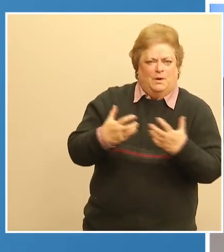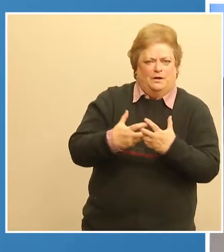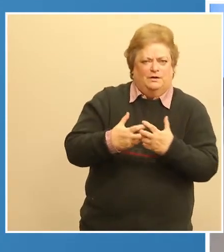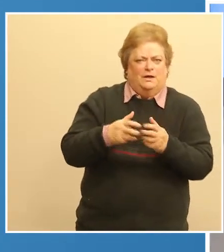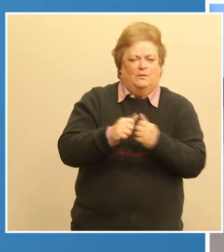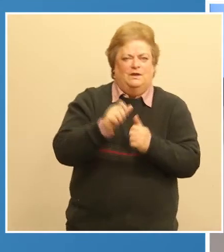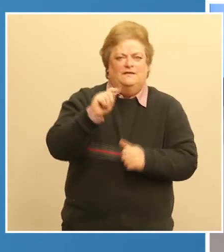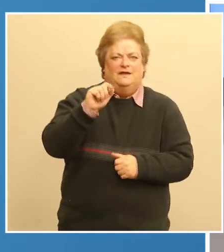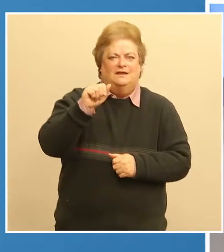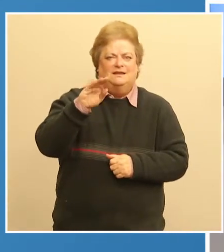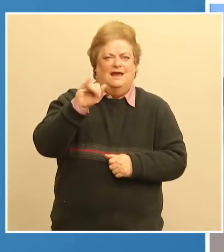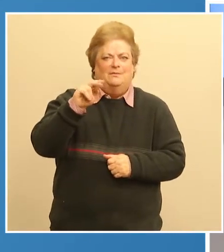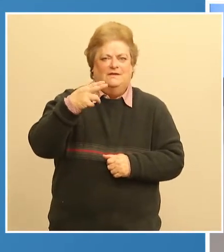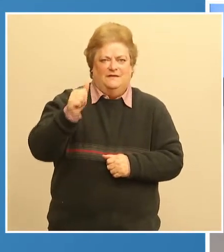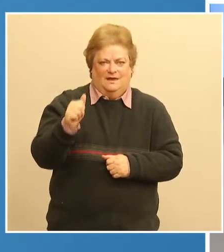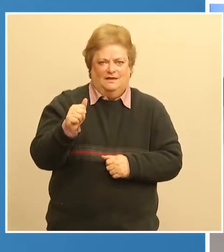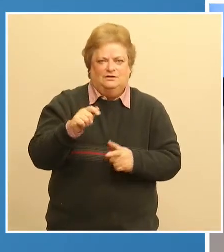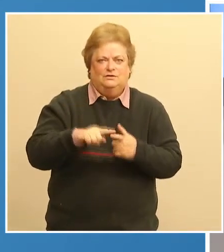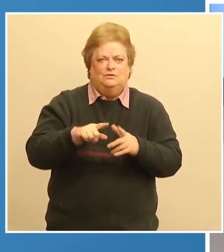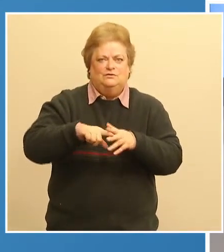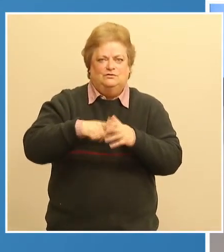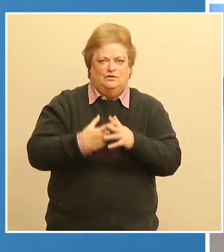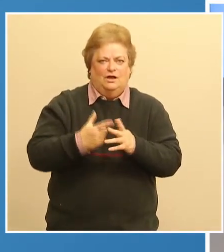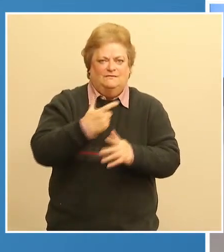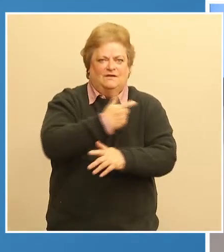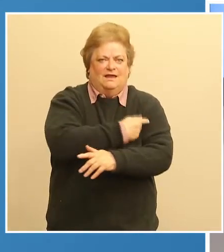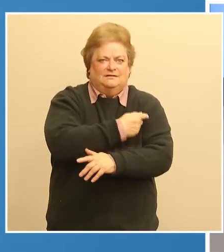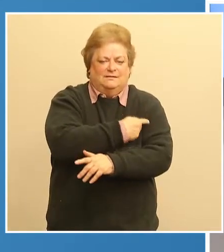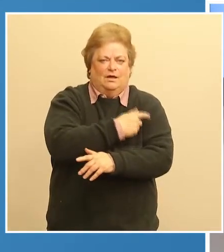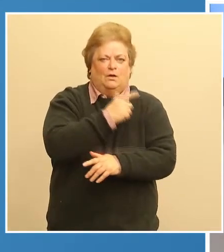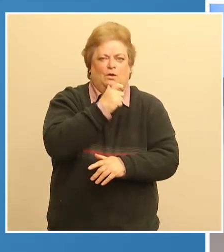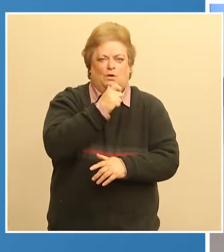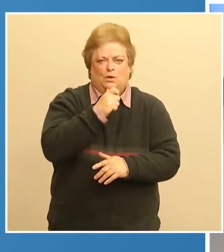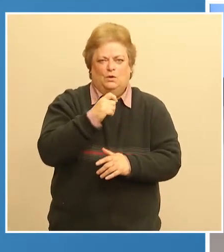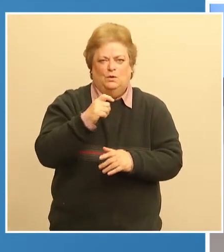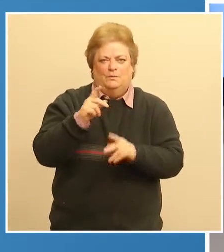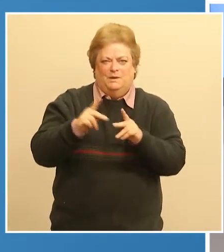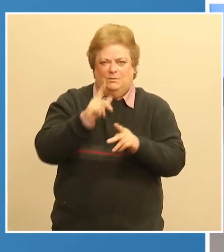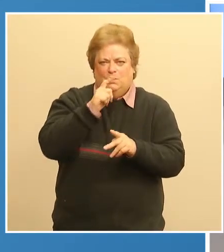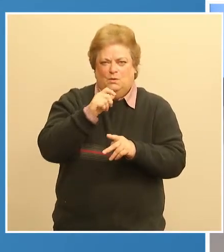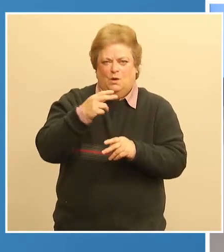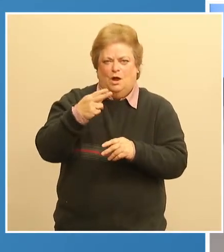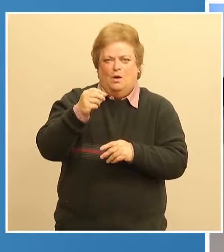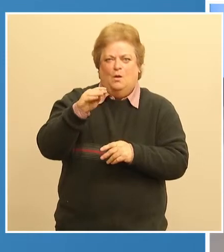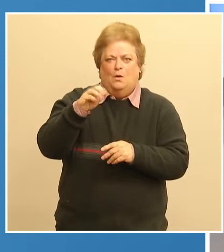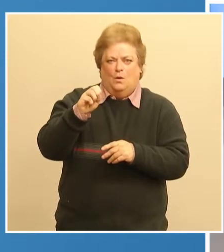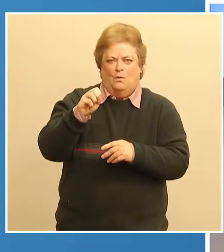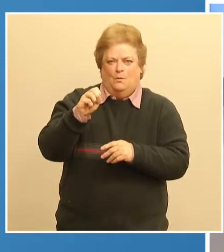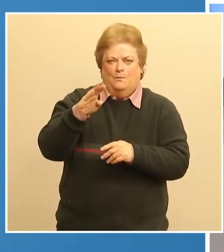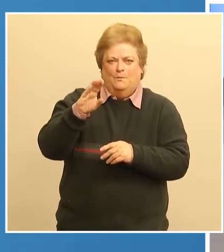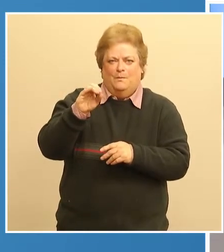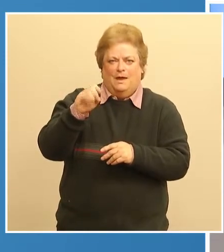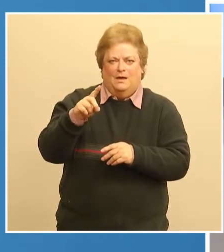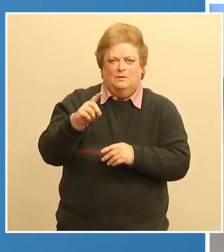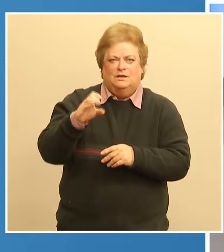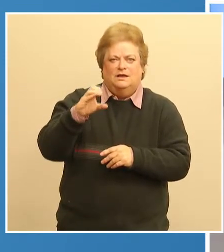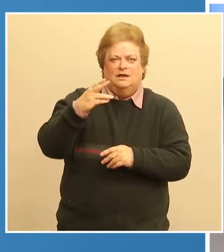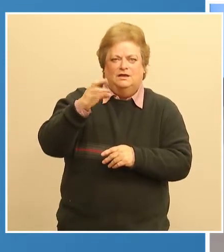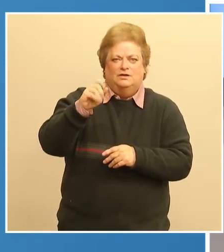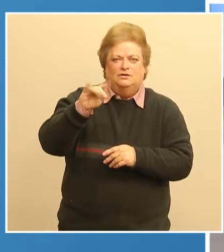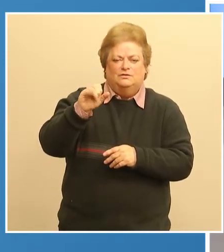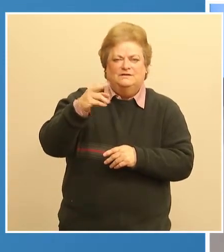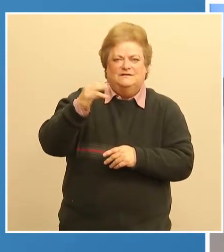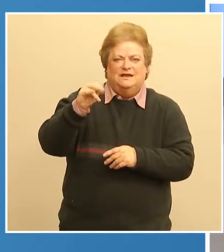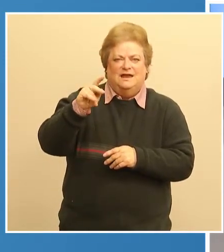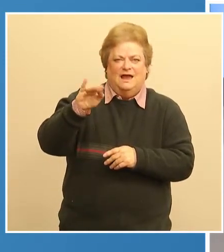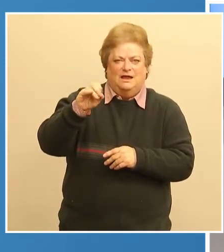also partnering with Tabitha to start vaccinating homebound individuals in the near future. Christy Heinrichs,